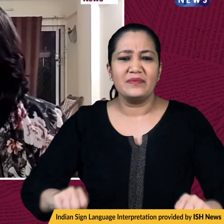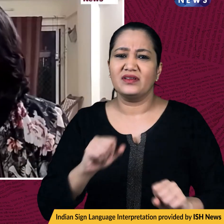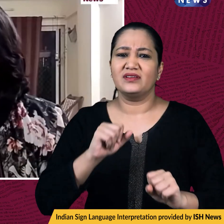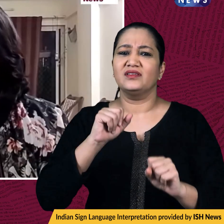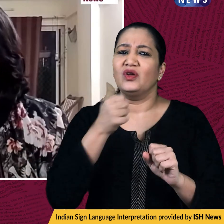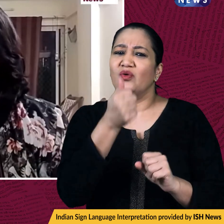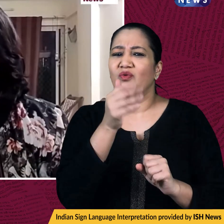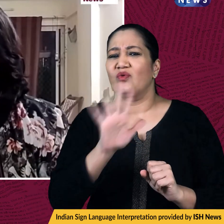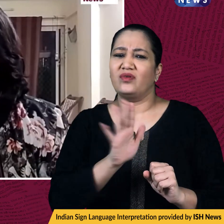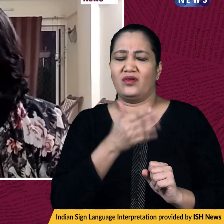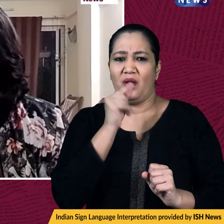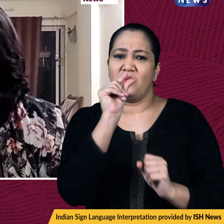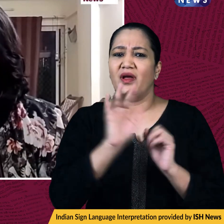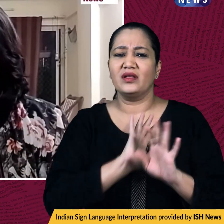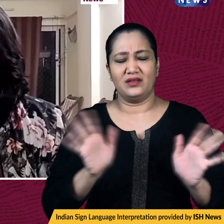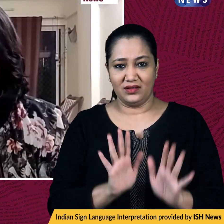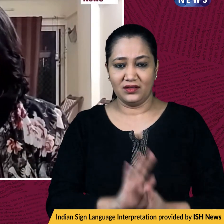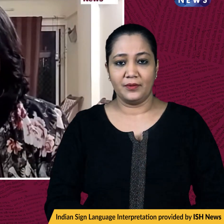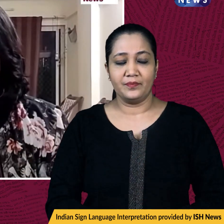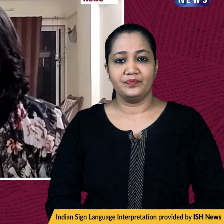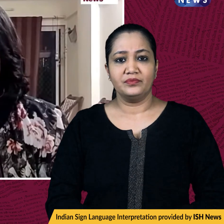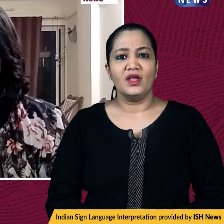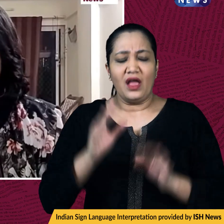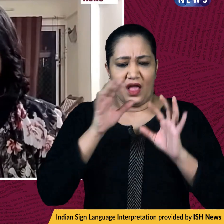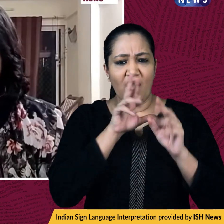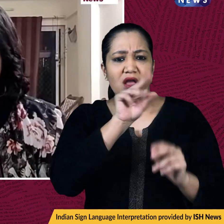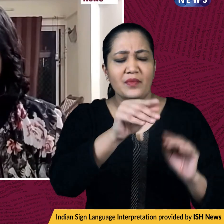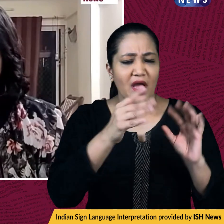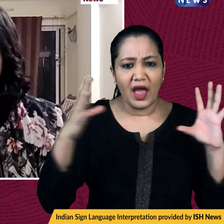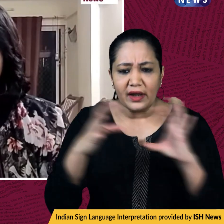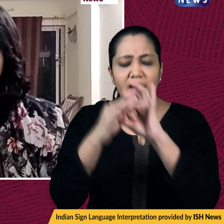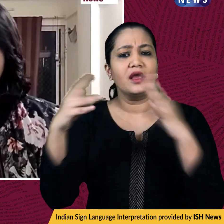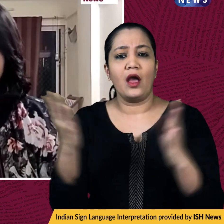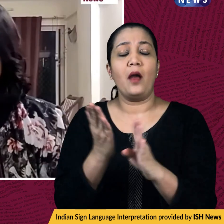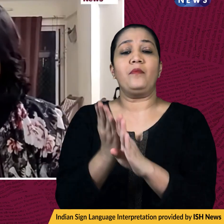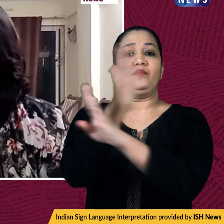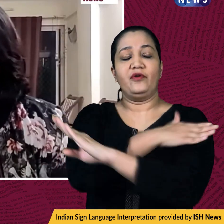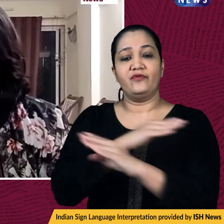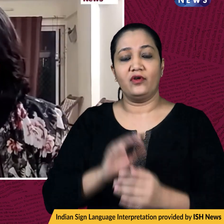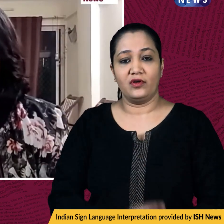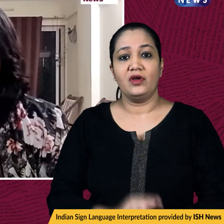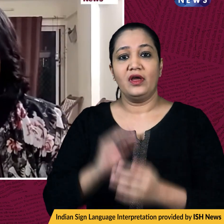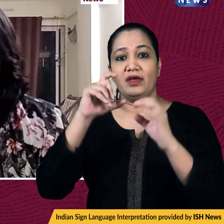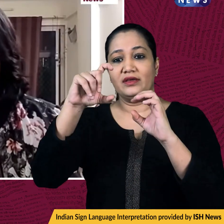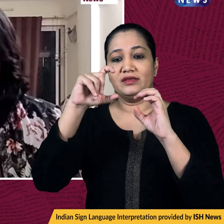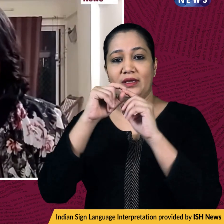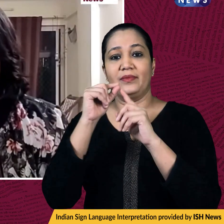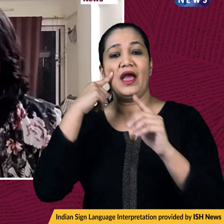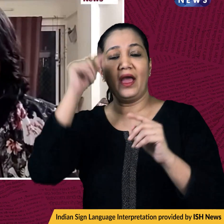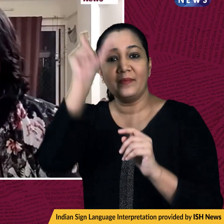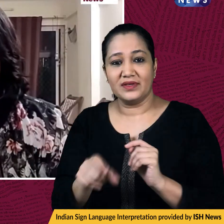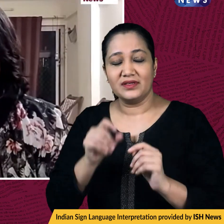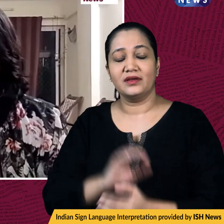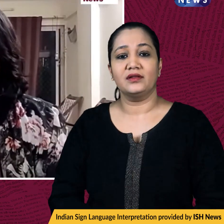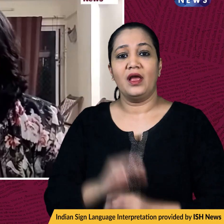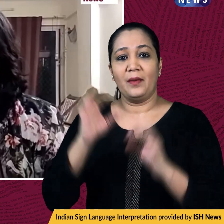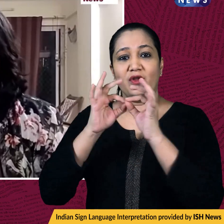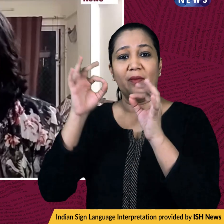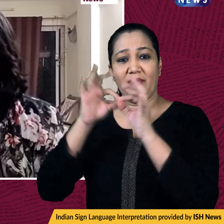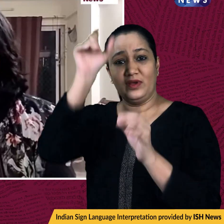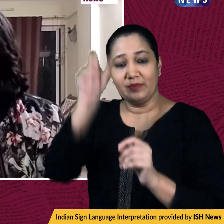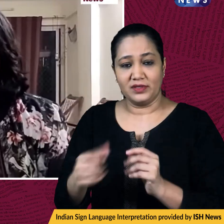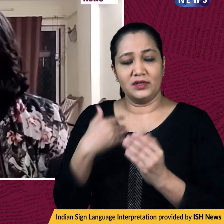advisable. Her comments came in response to CPI leader Vinod Vishwam's supplementary query on marital rape.